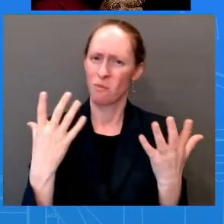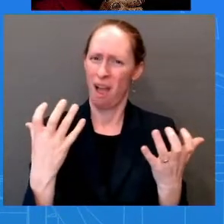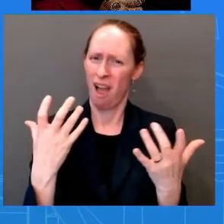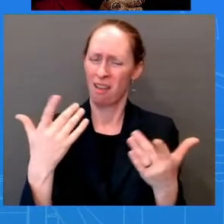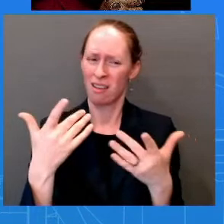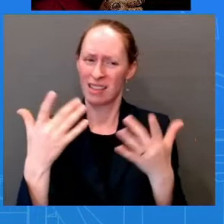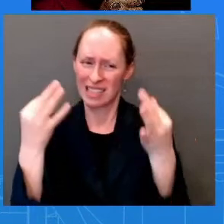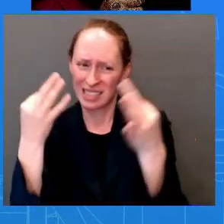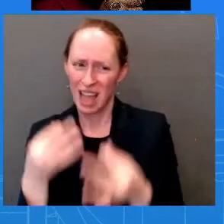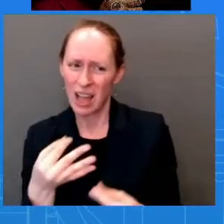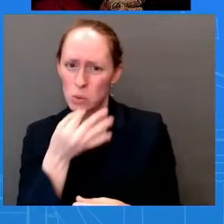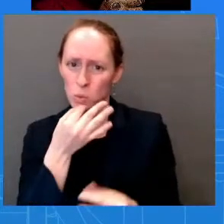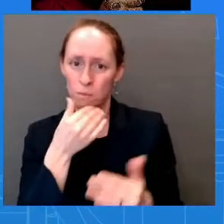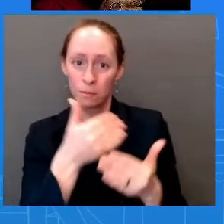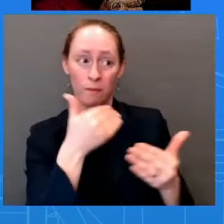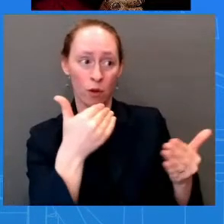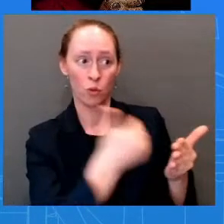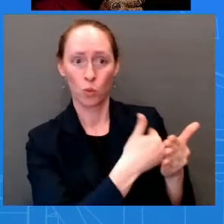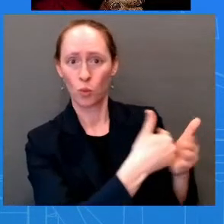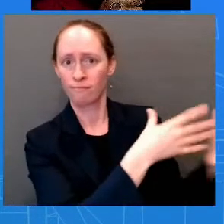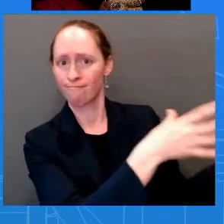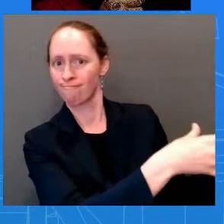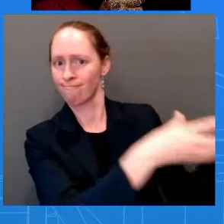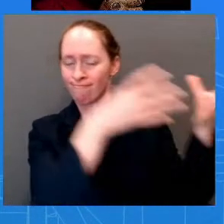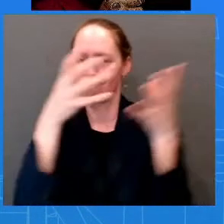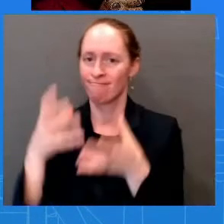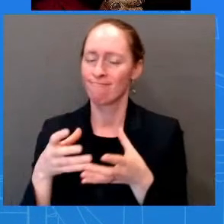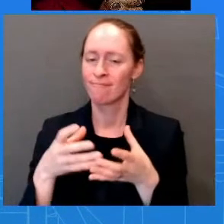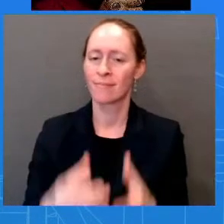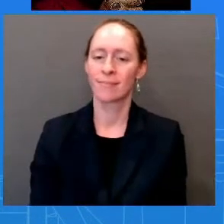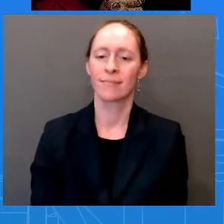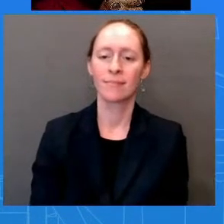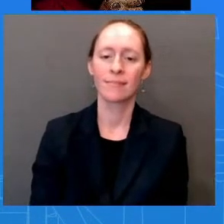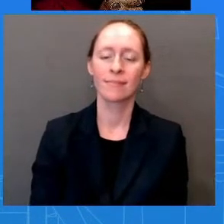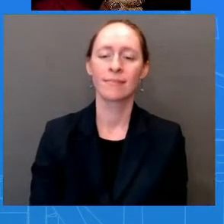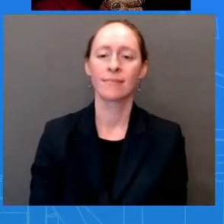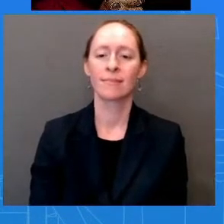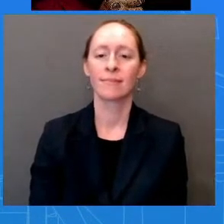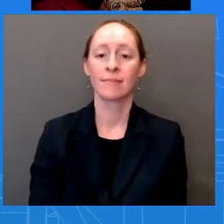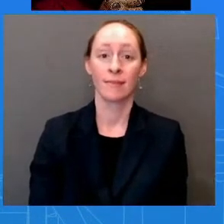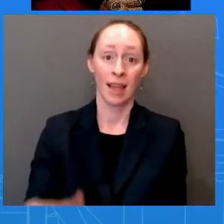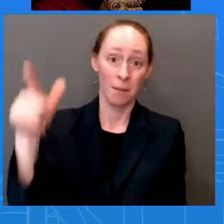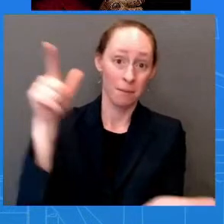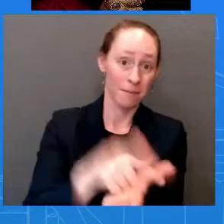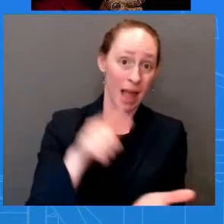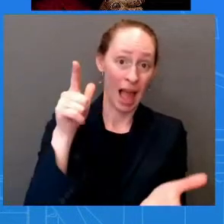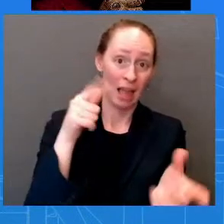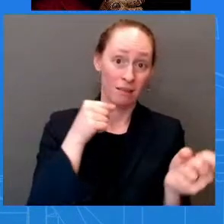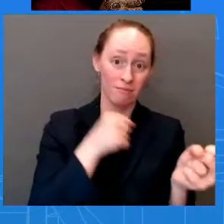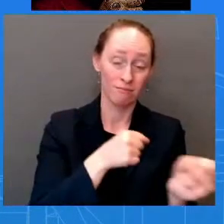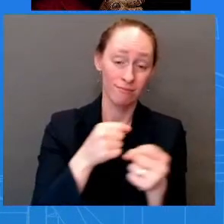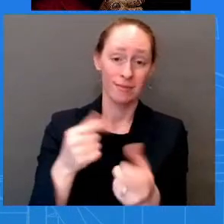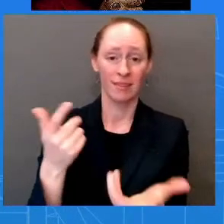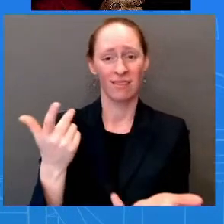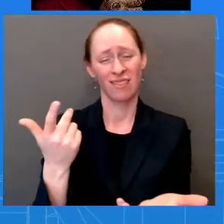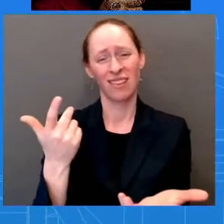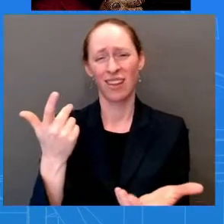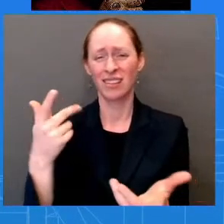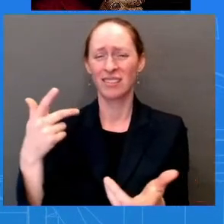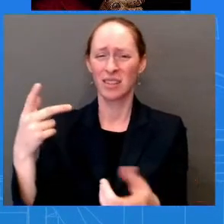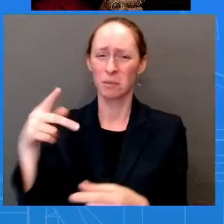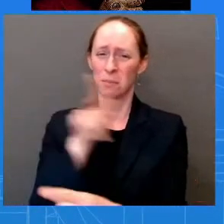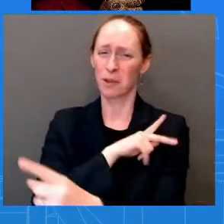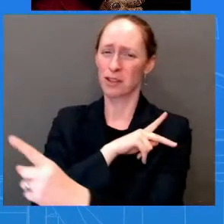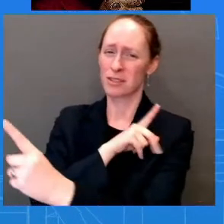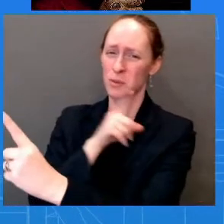assault banning assault weapons, this is something that is personal to him. This is something that an issue that he's worked on for